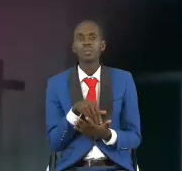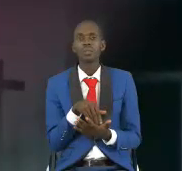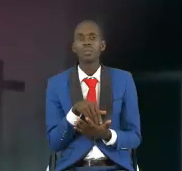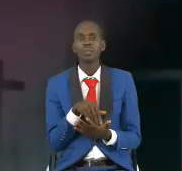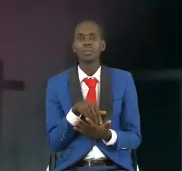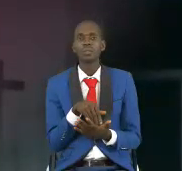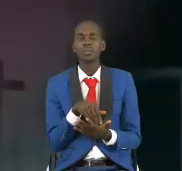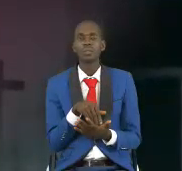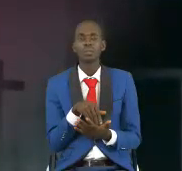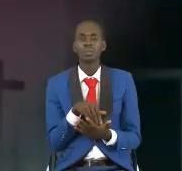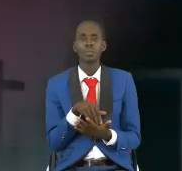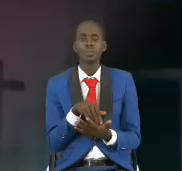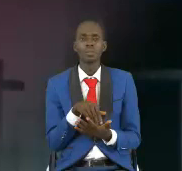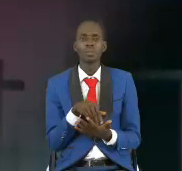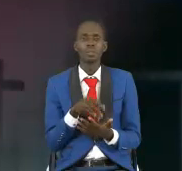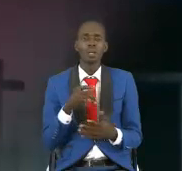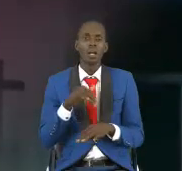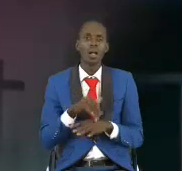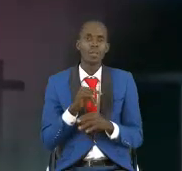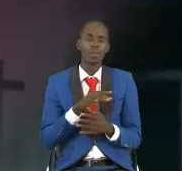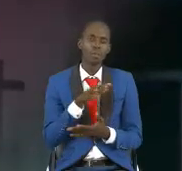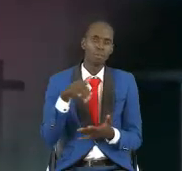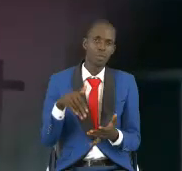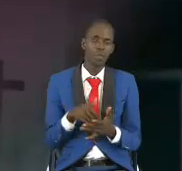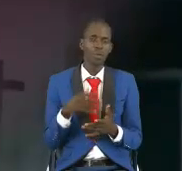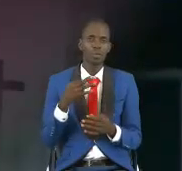the central part of